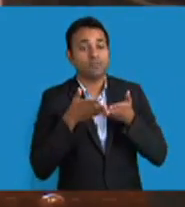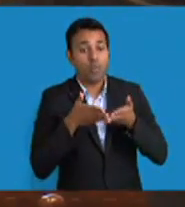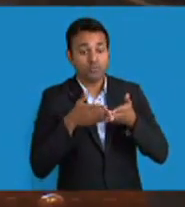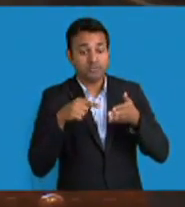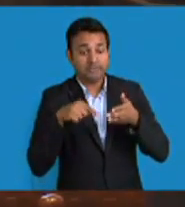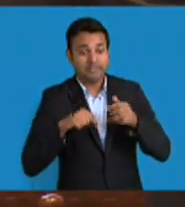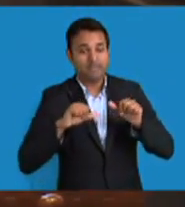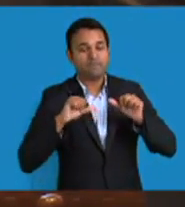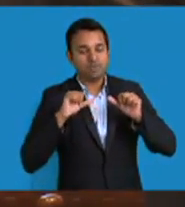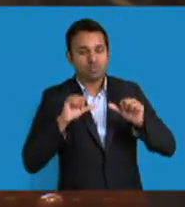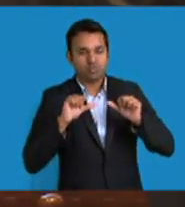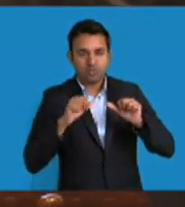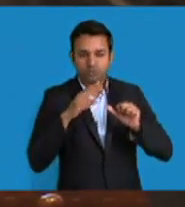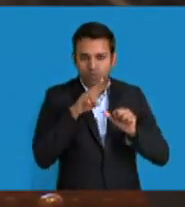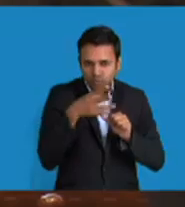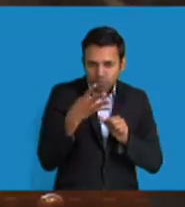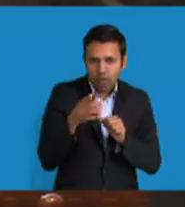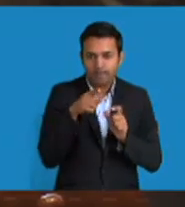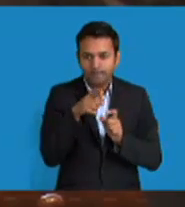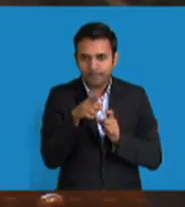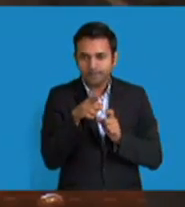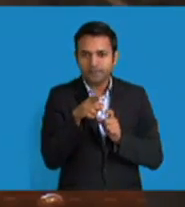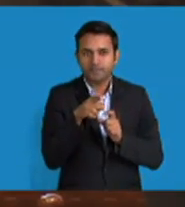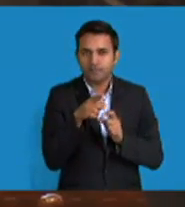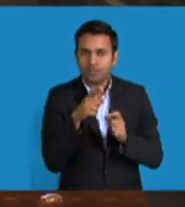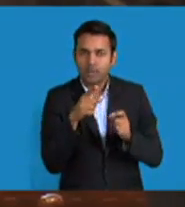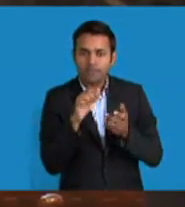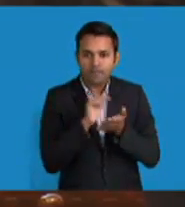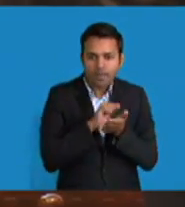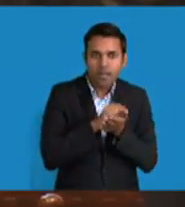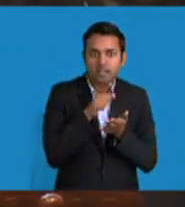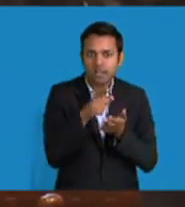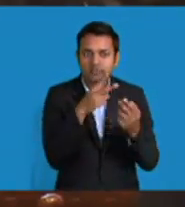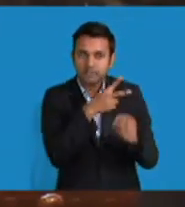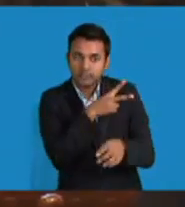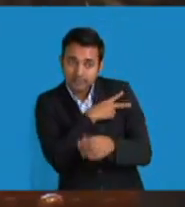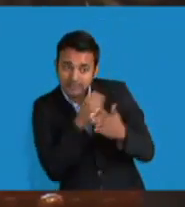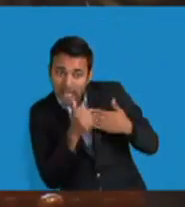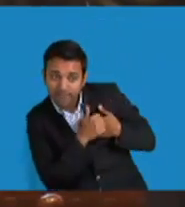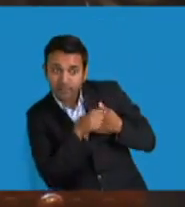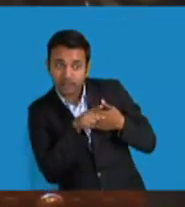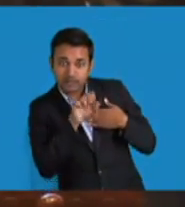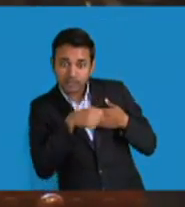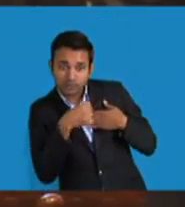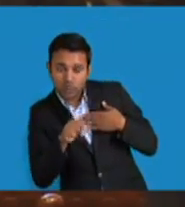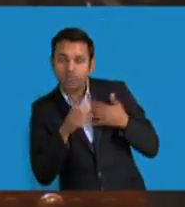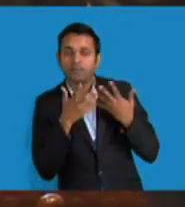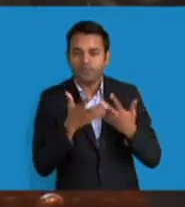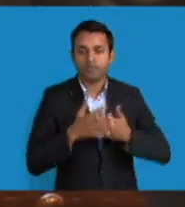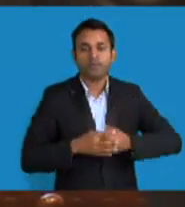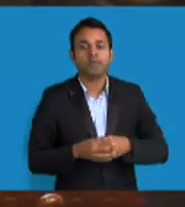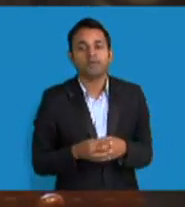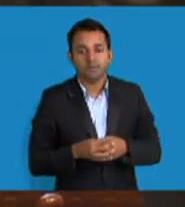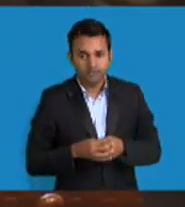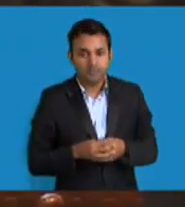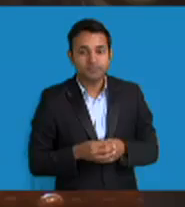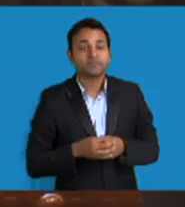the adherence to the current legal system and possibility of illegal fishing